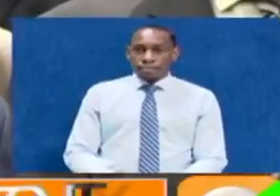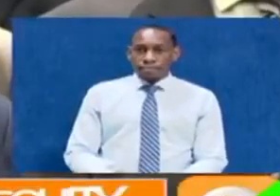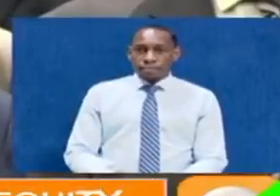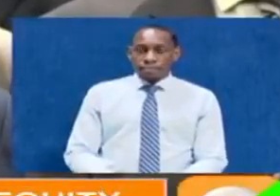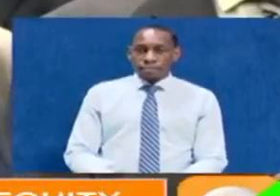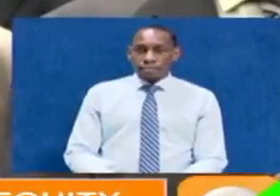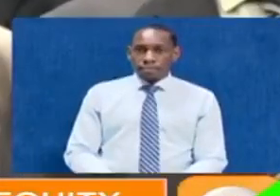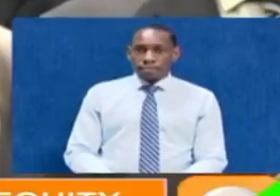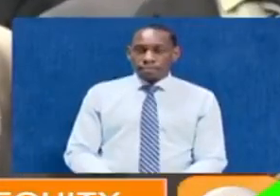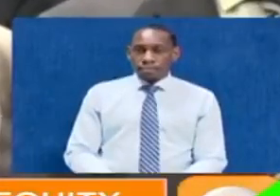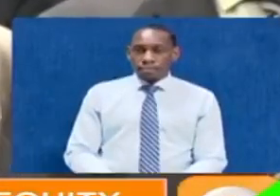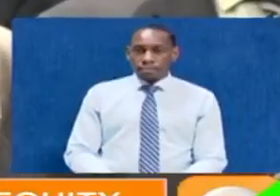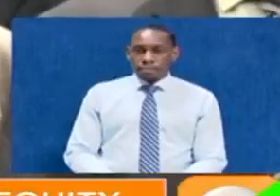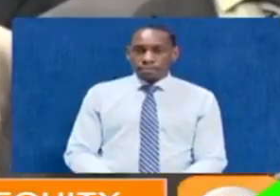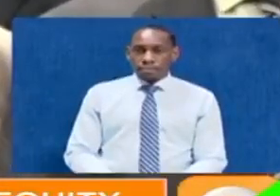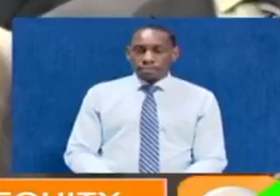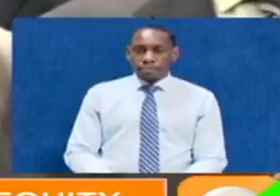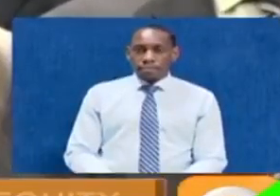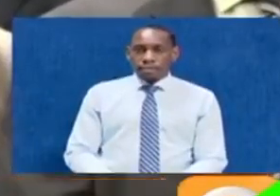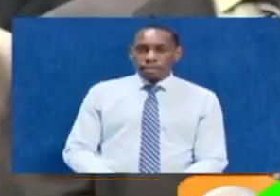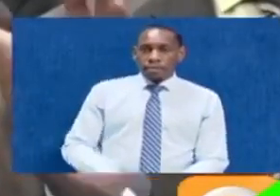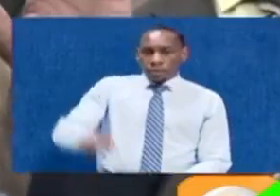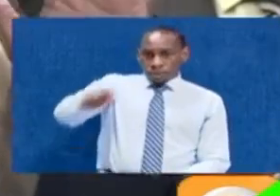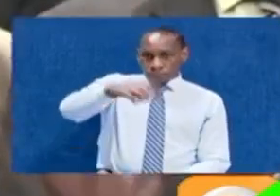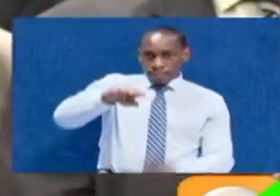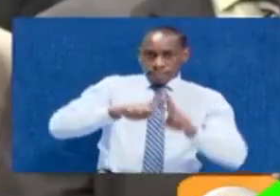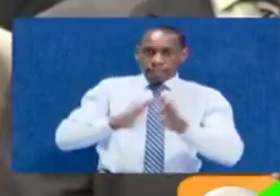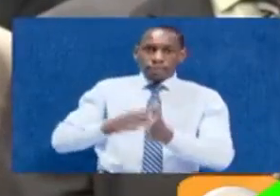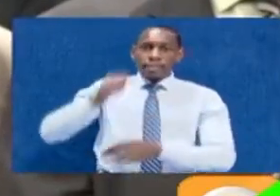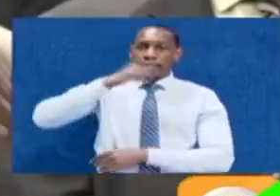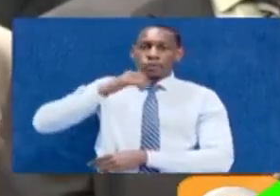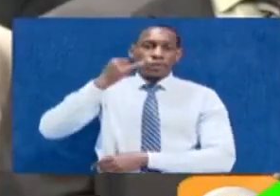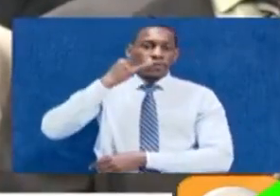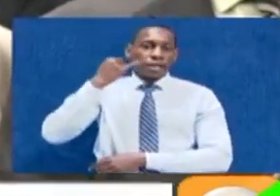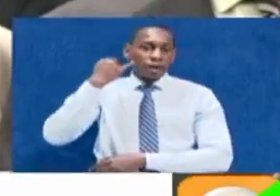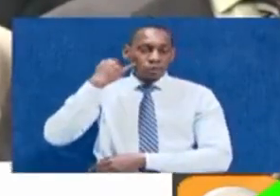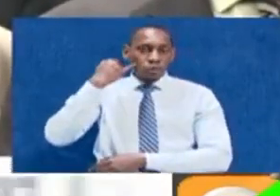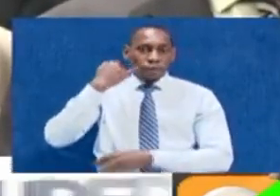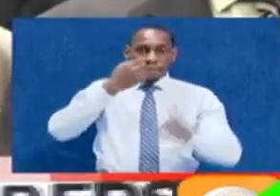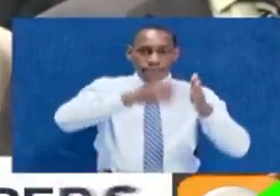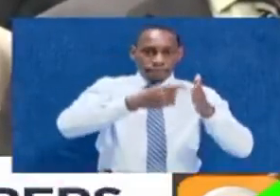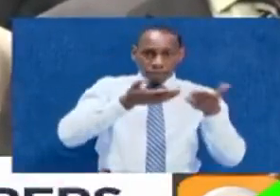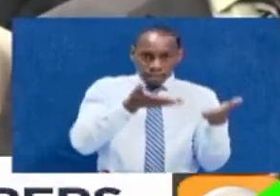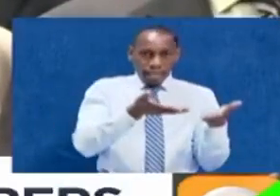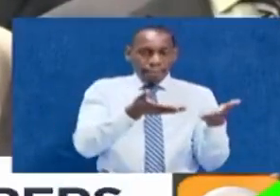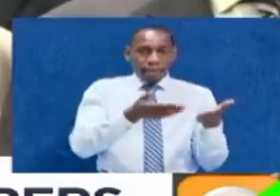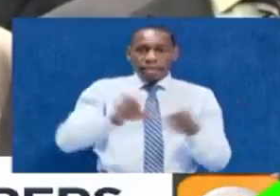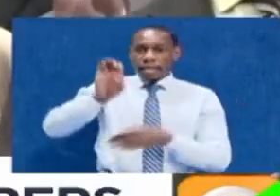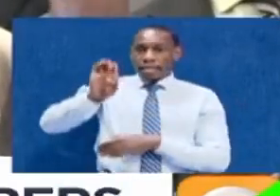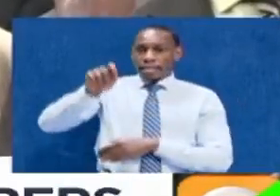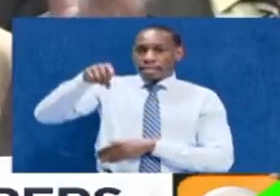lane with seven, Kitui, Nakuru, this factory here,